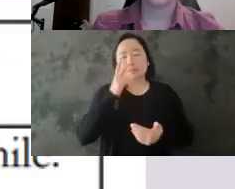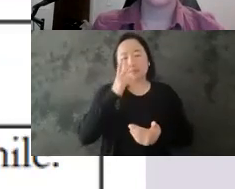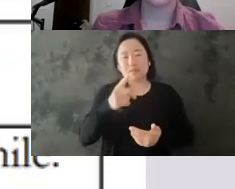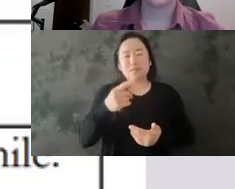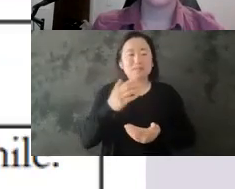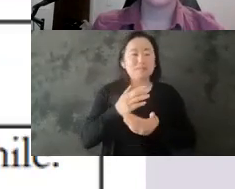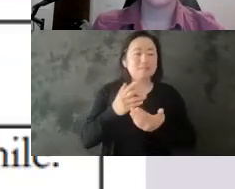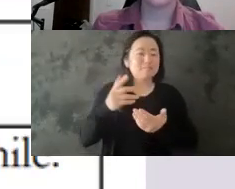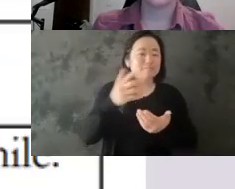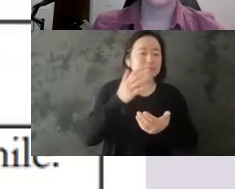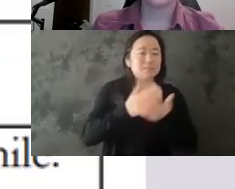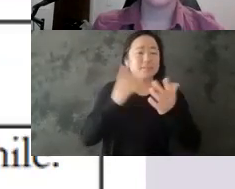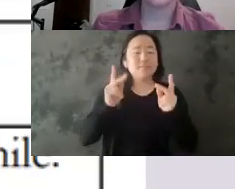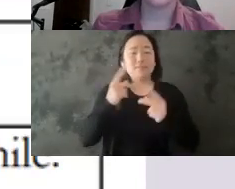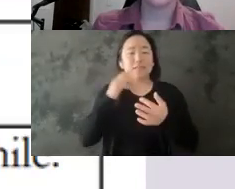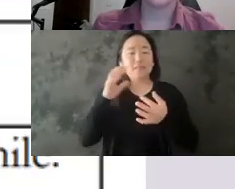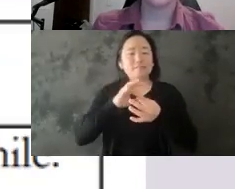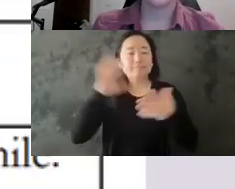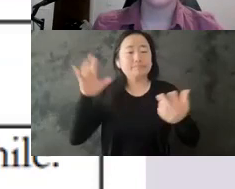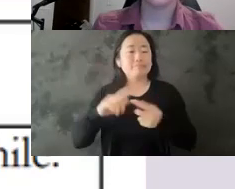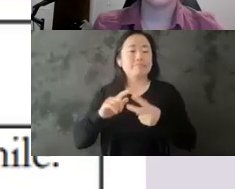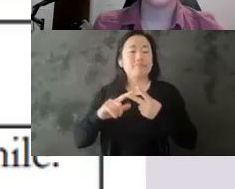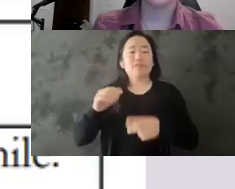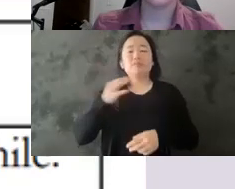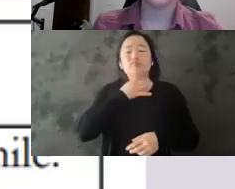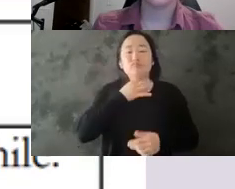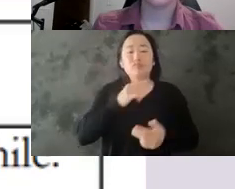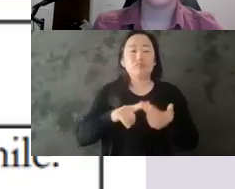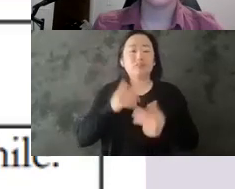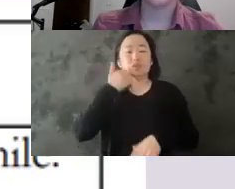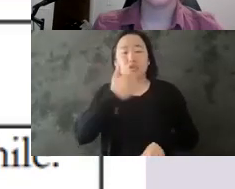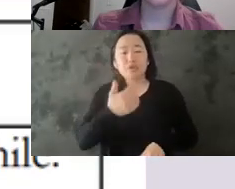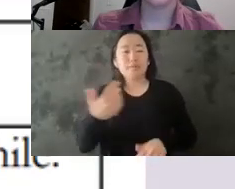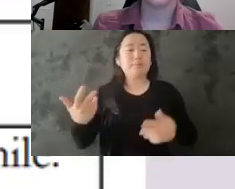curiosity, dissociation, shame.